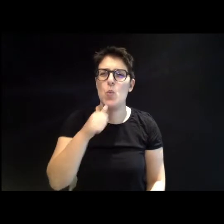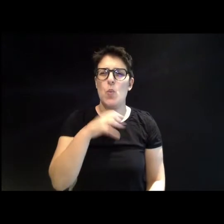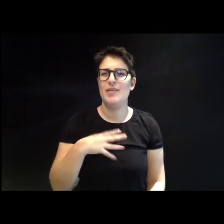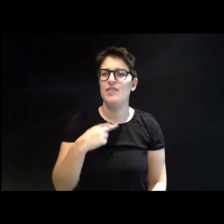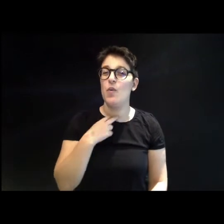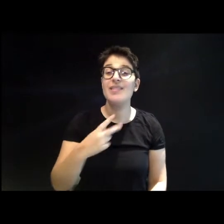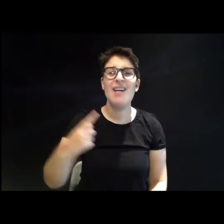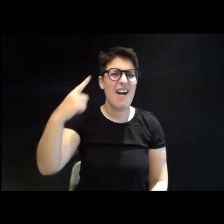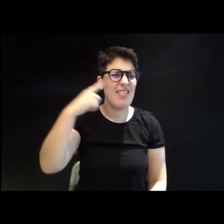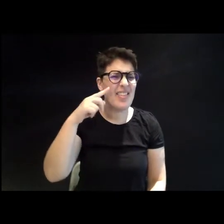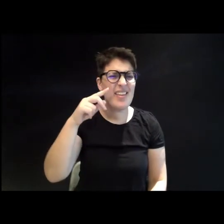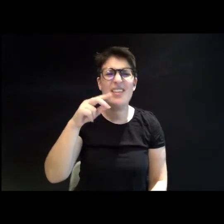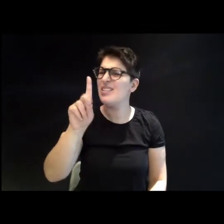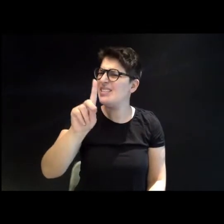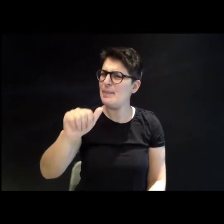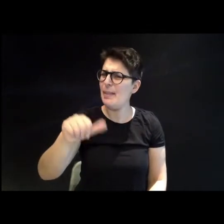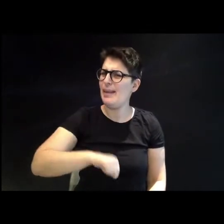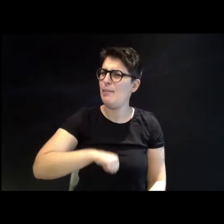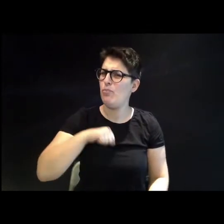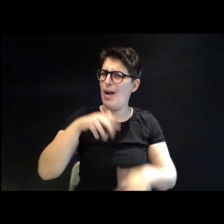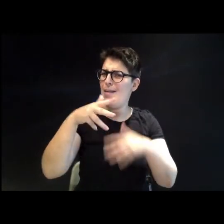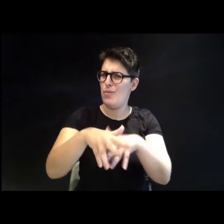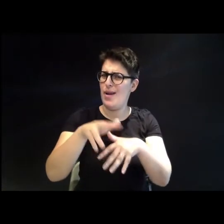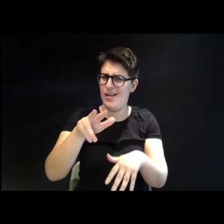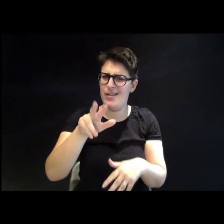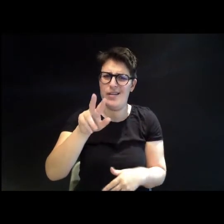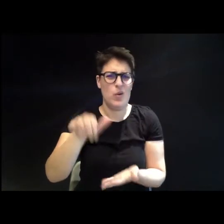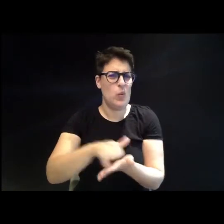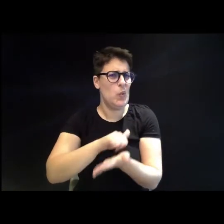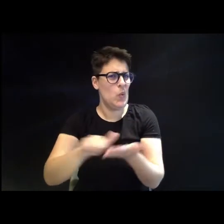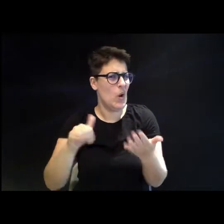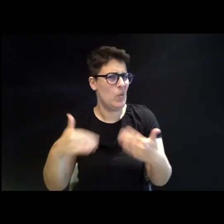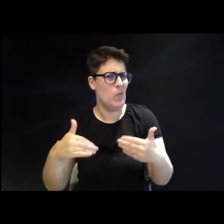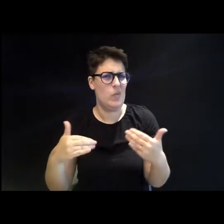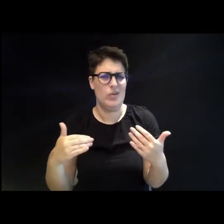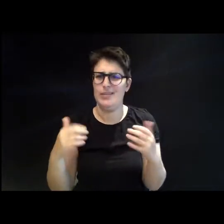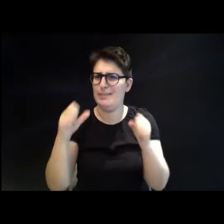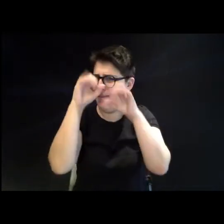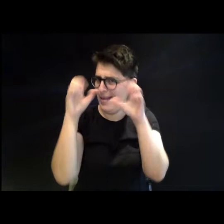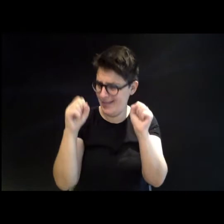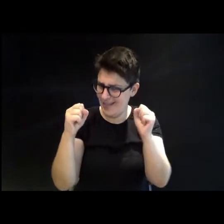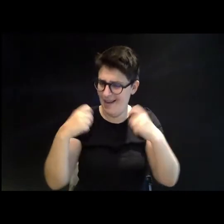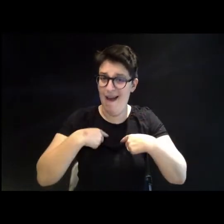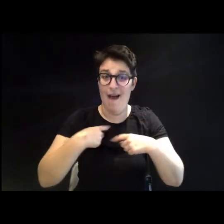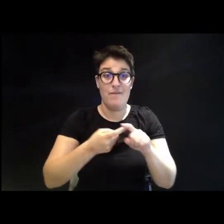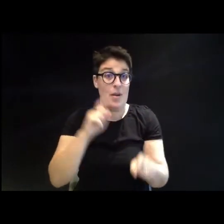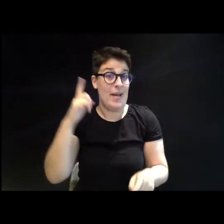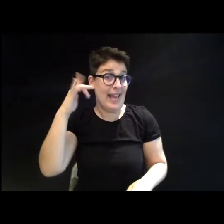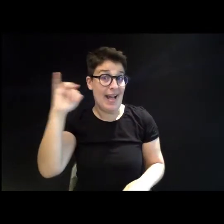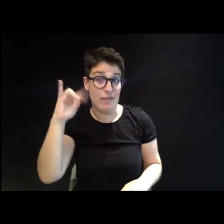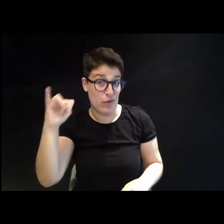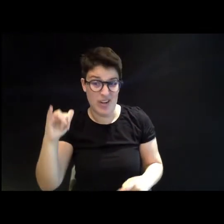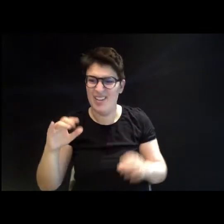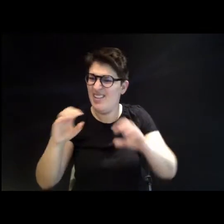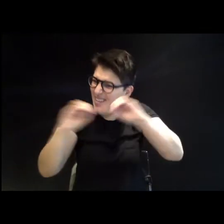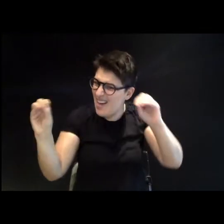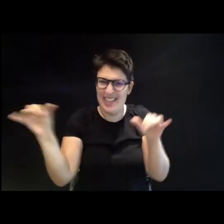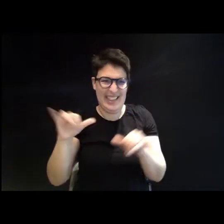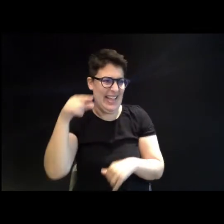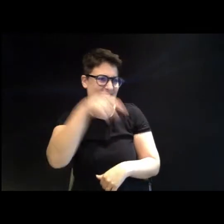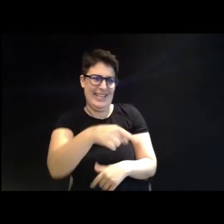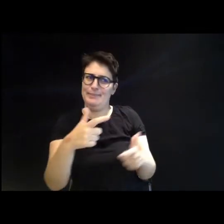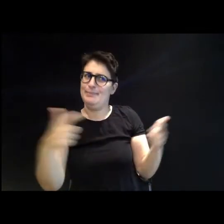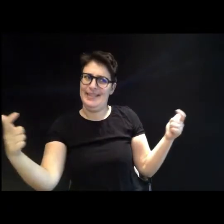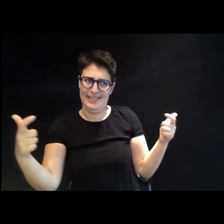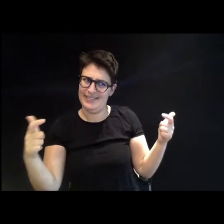Disability Pride Parade is really awesome. It's very large. I'm from California, and we don't have anything on this scale back home to